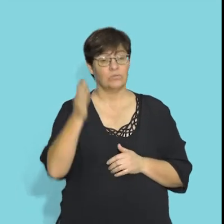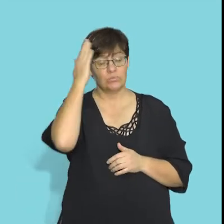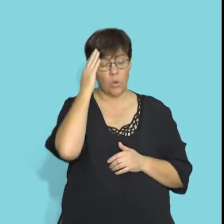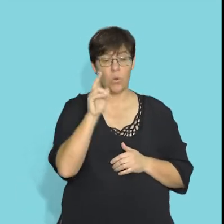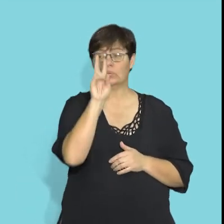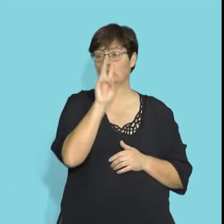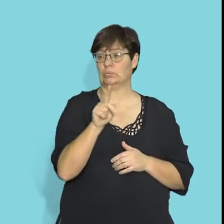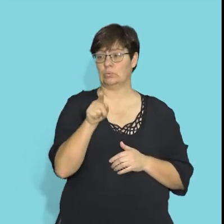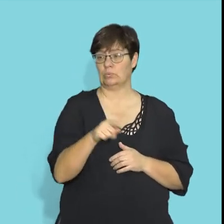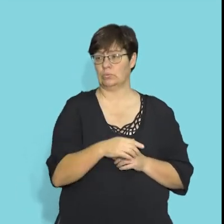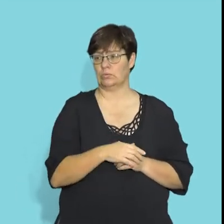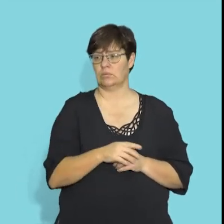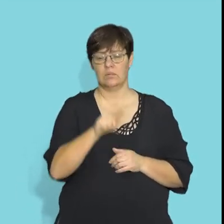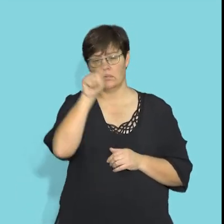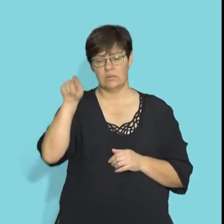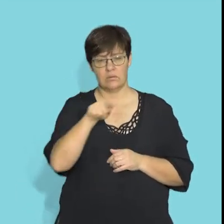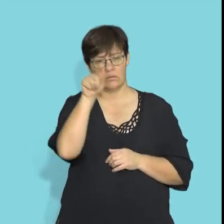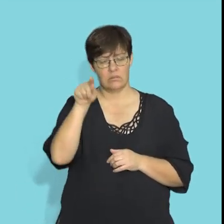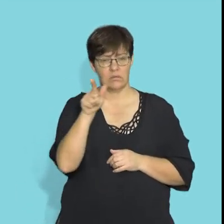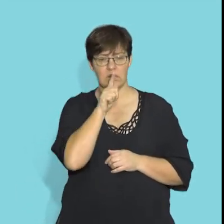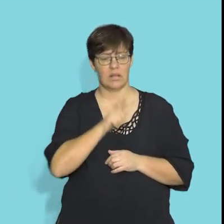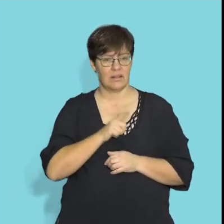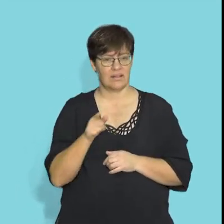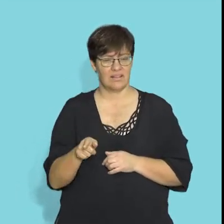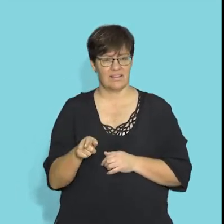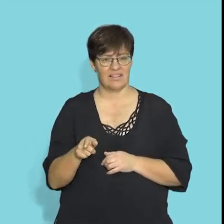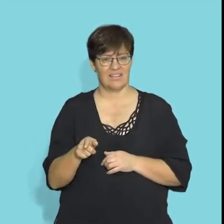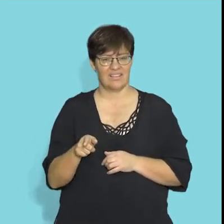gradient? But what is that 2 there? That 2,